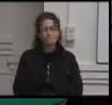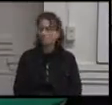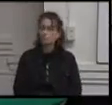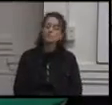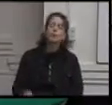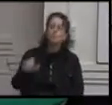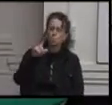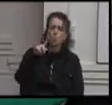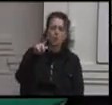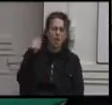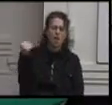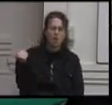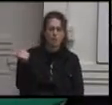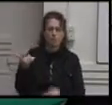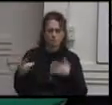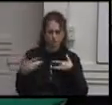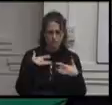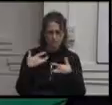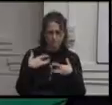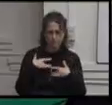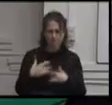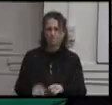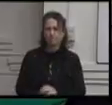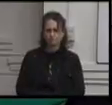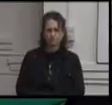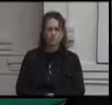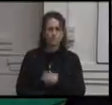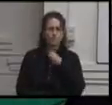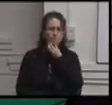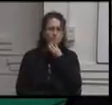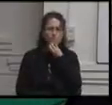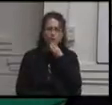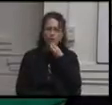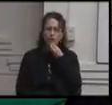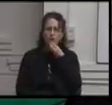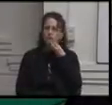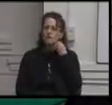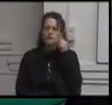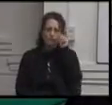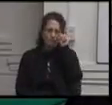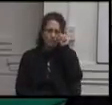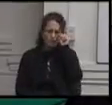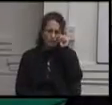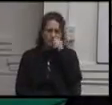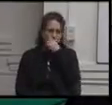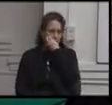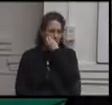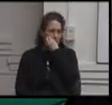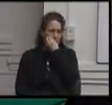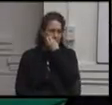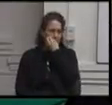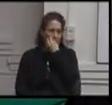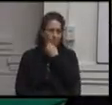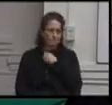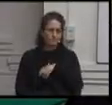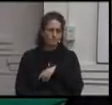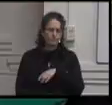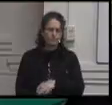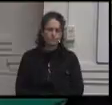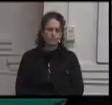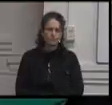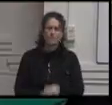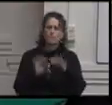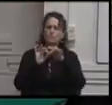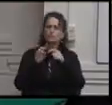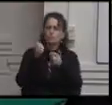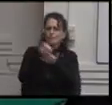one other concern, and it's just about the. And you had mentioned it on your economic